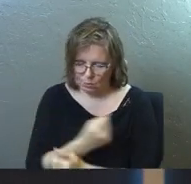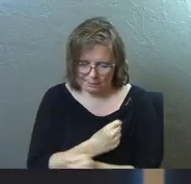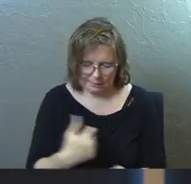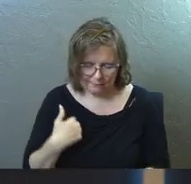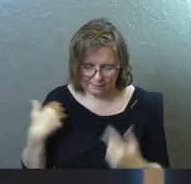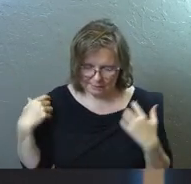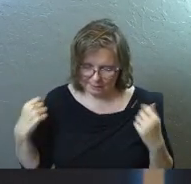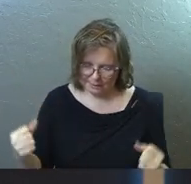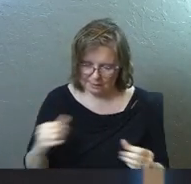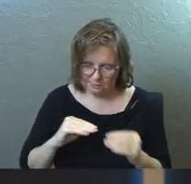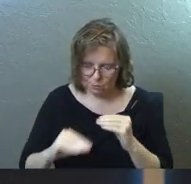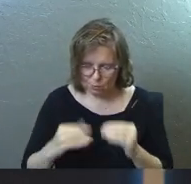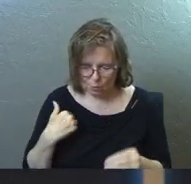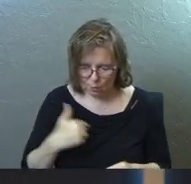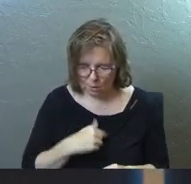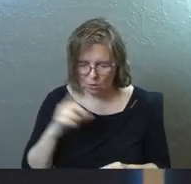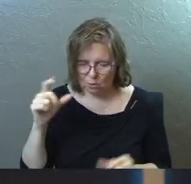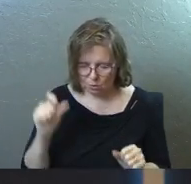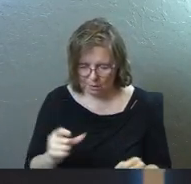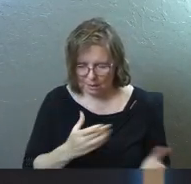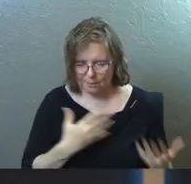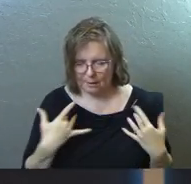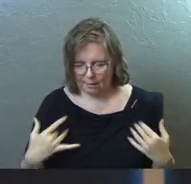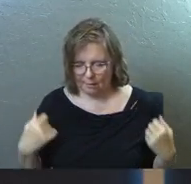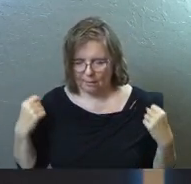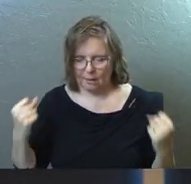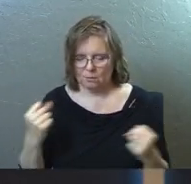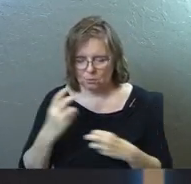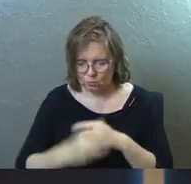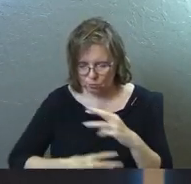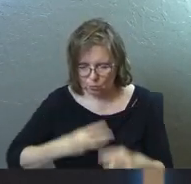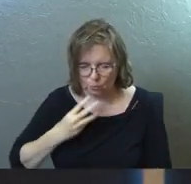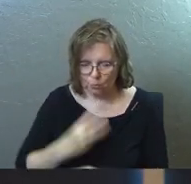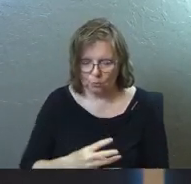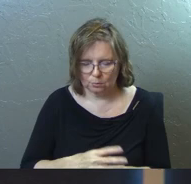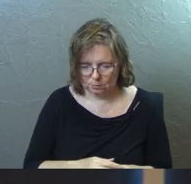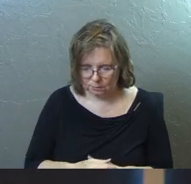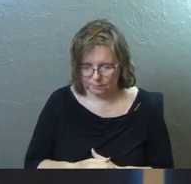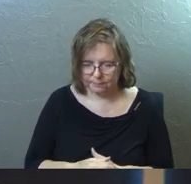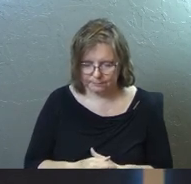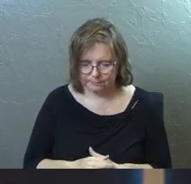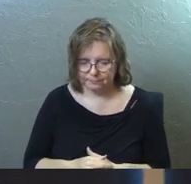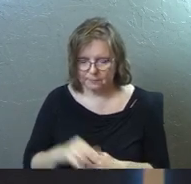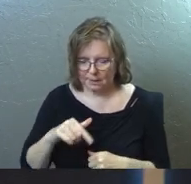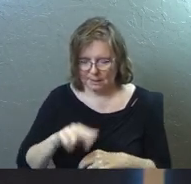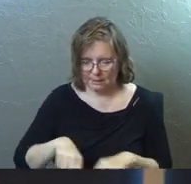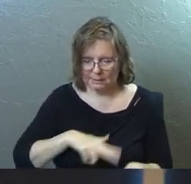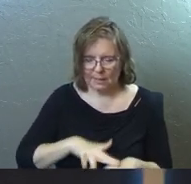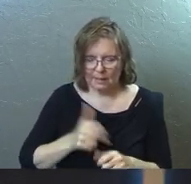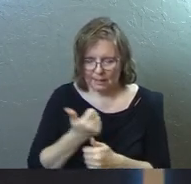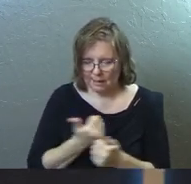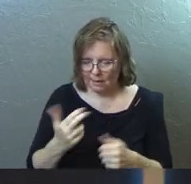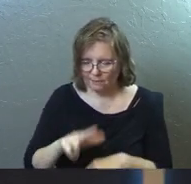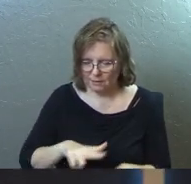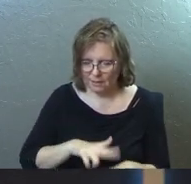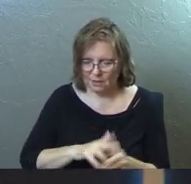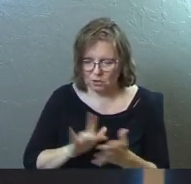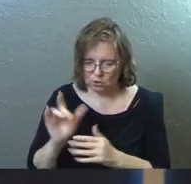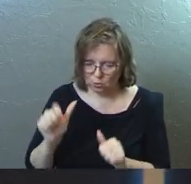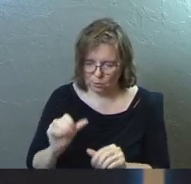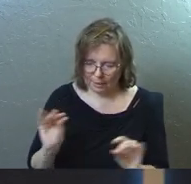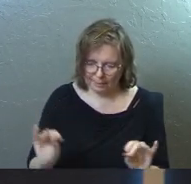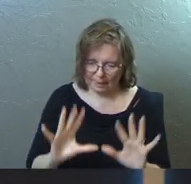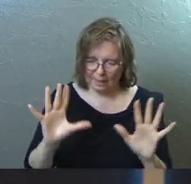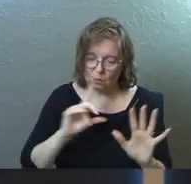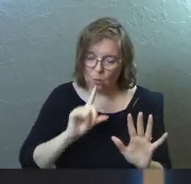save us and heal us and restore us. God, you can bring health to this world. to this nation and every nation, Jesus. You can be